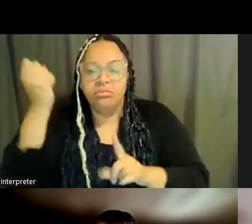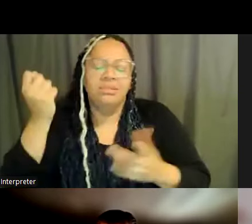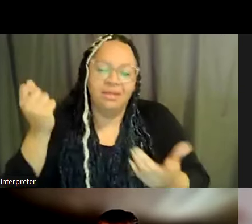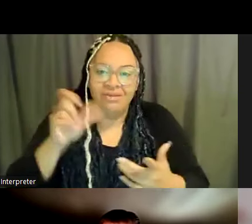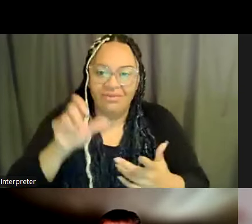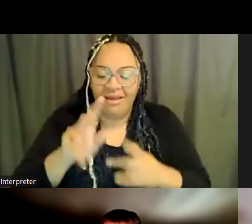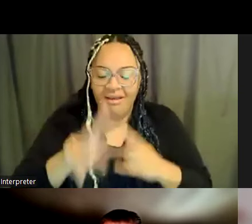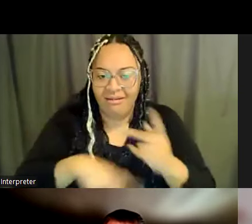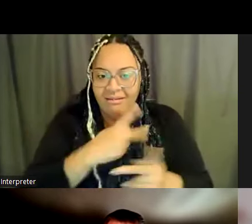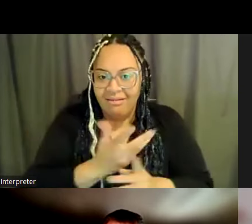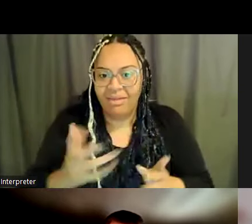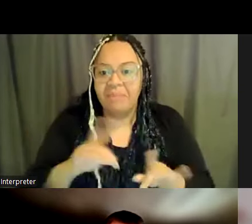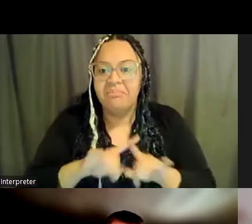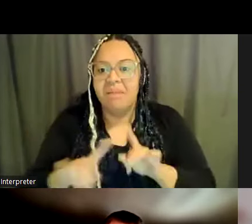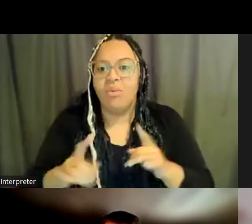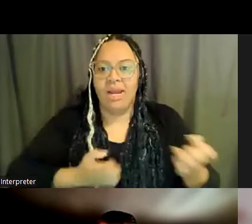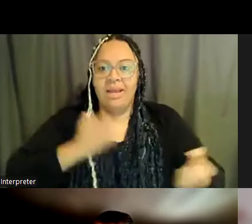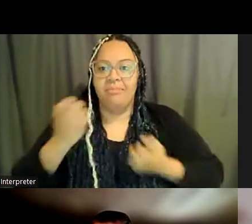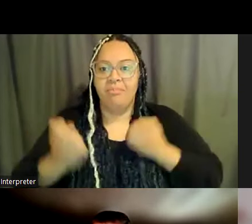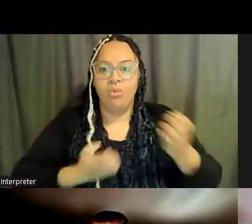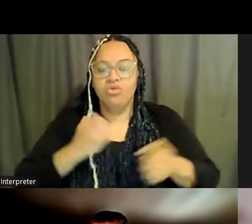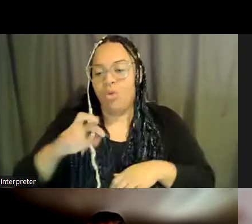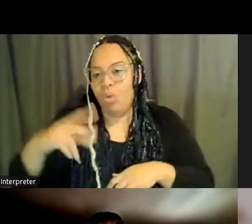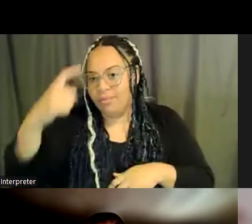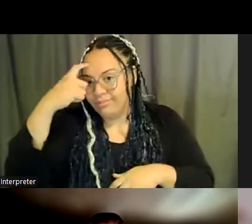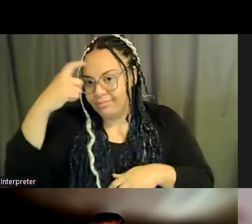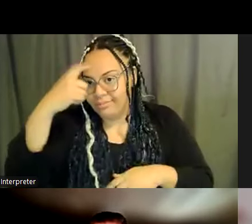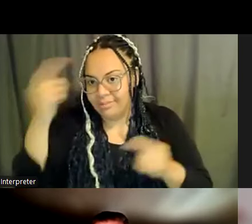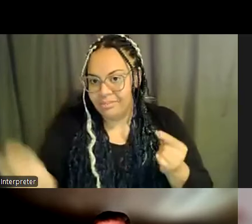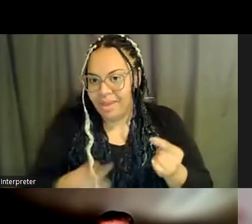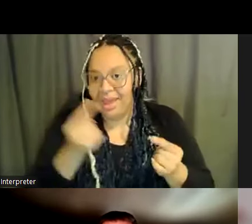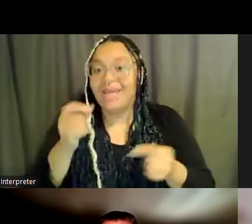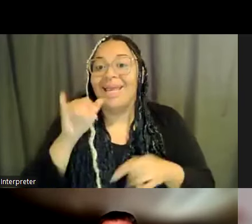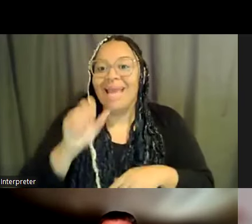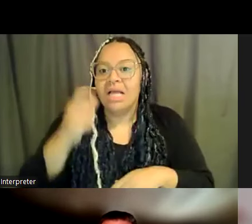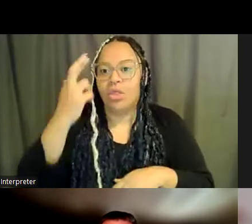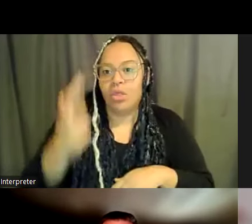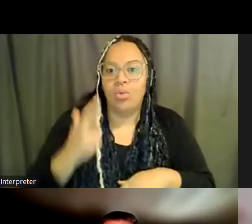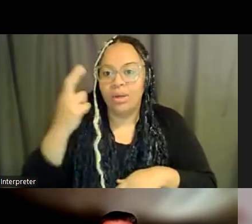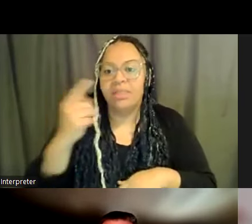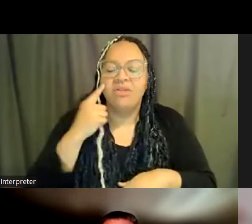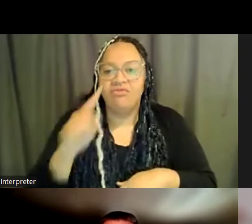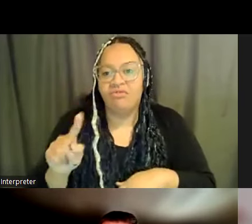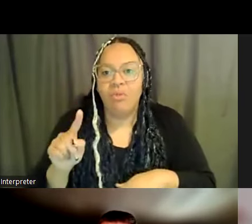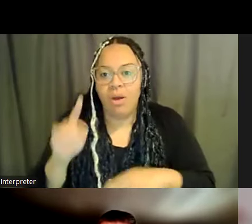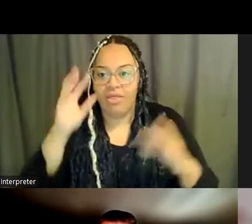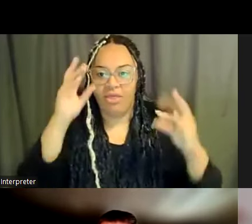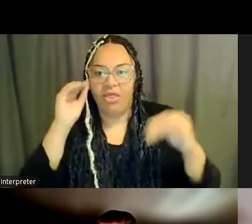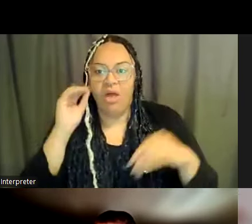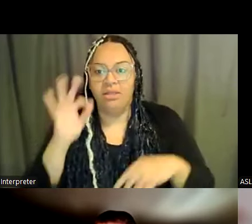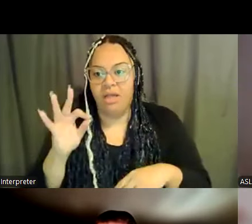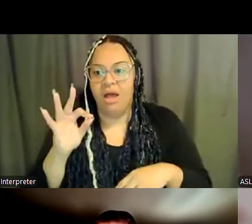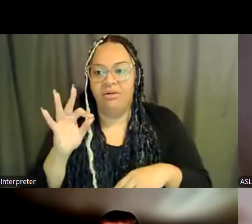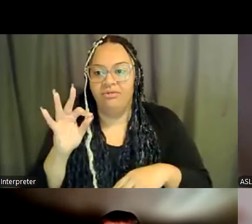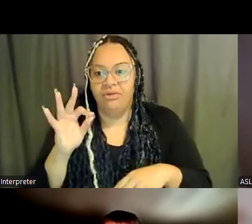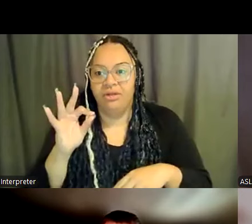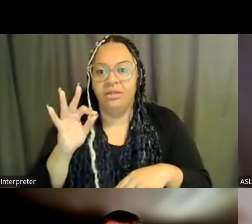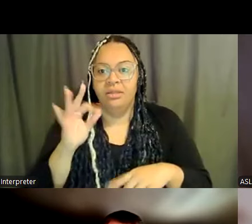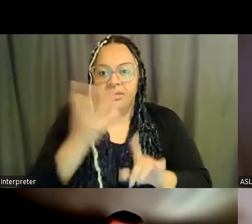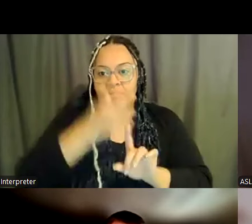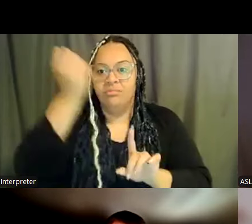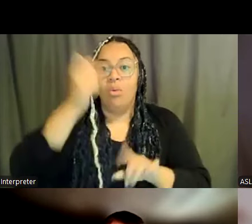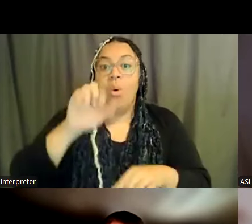importantly, when emotional or psych pain is the reason for the thoughts of suicide or moving forward on